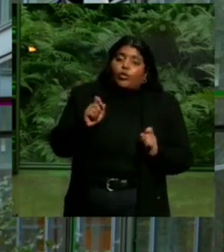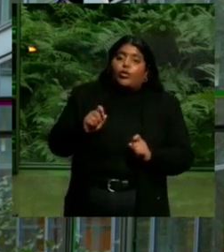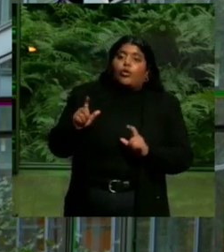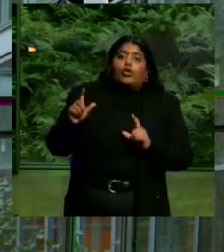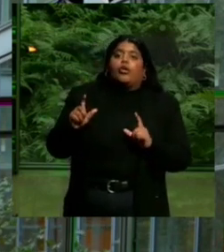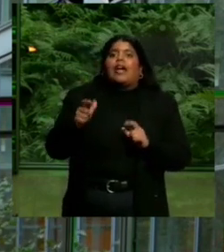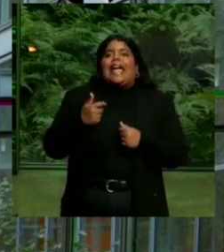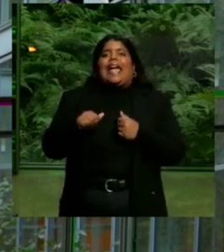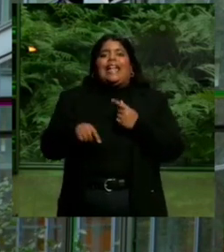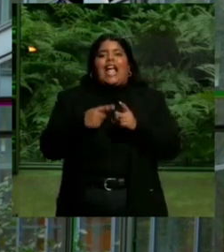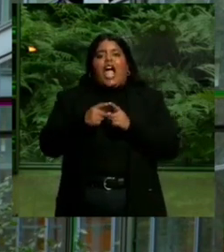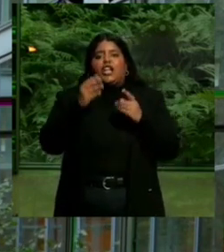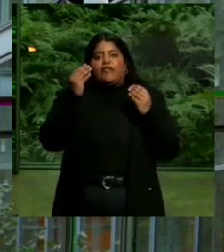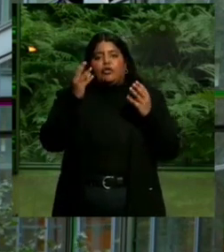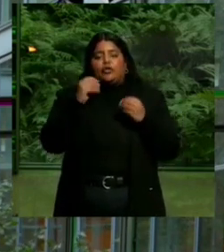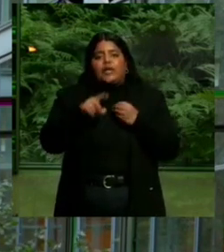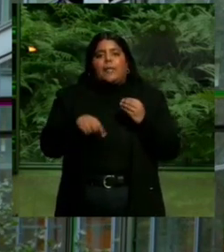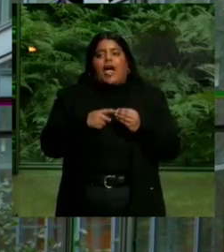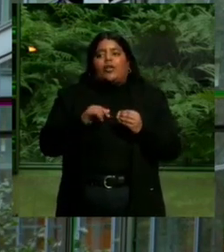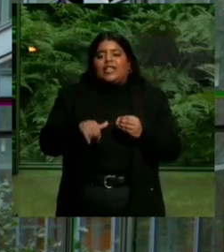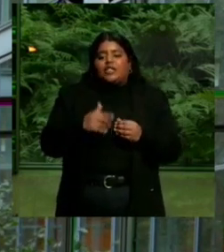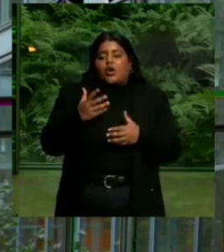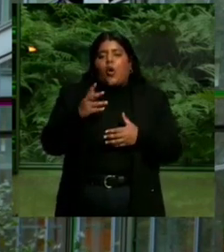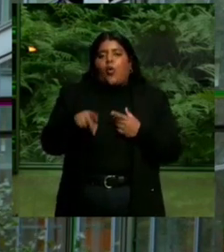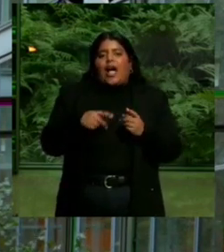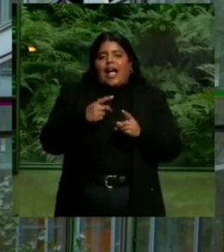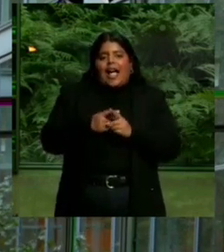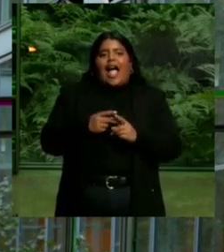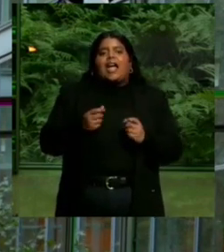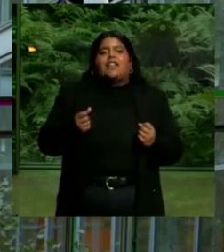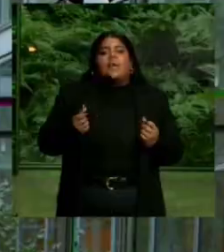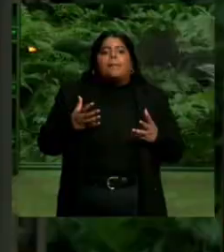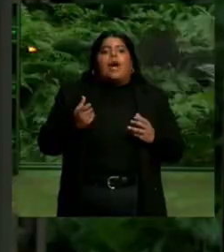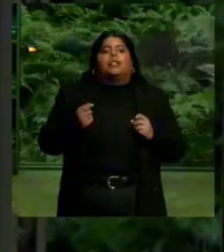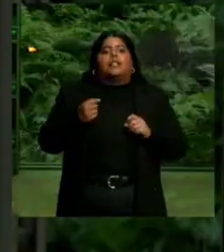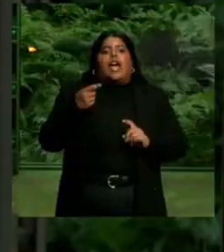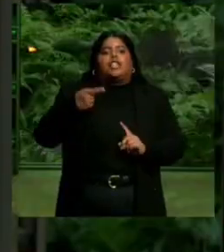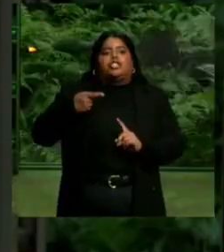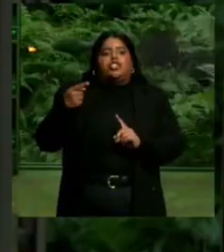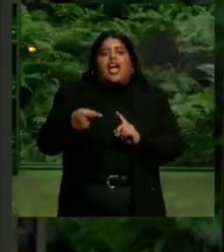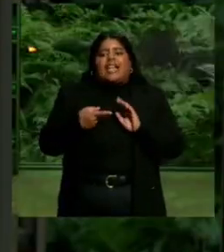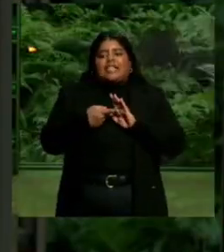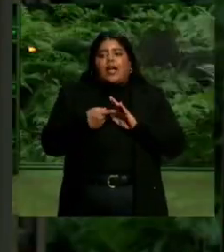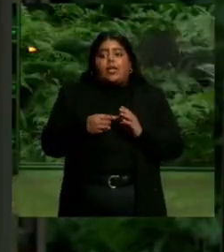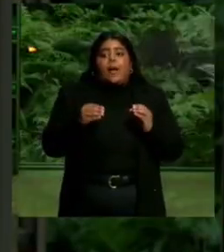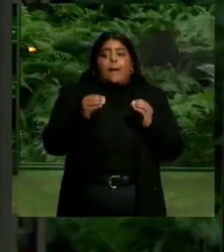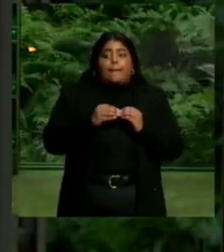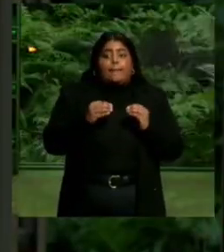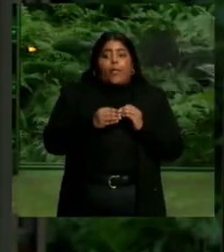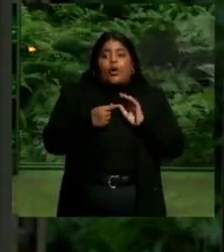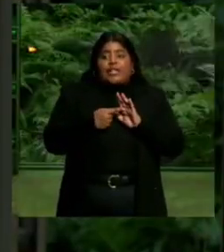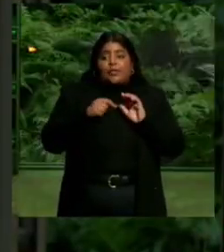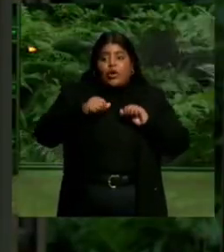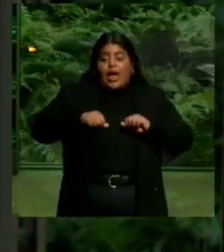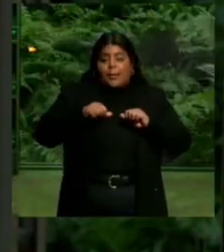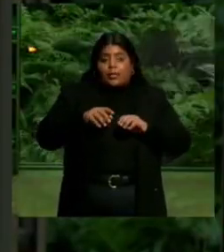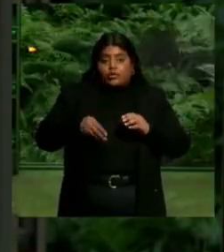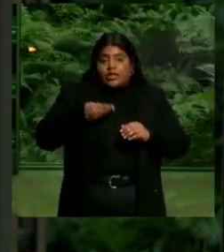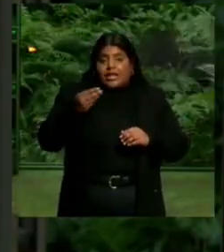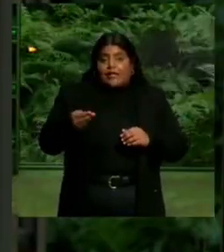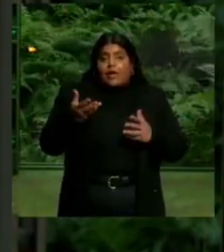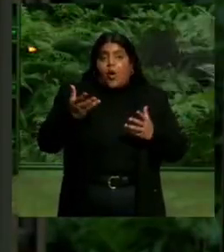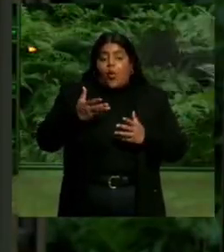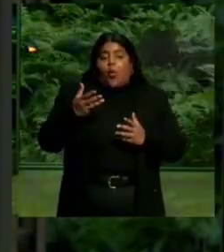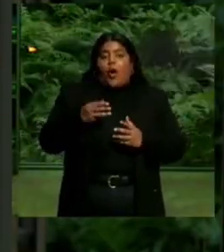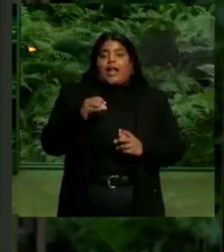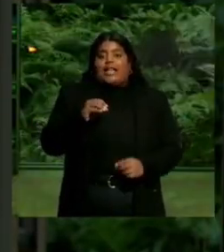technical detail, they call it one-shot examples, multi-shot examples. The more examples you give ChatGPT of what you want the output to